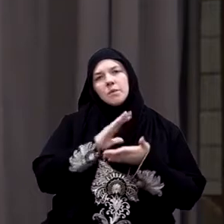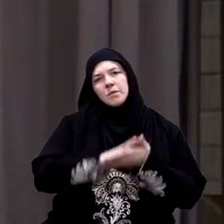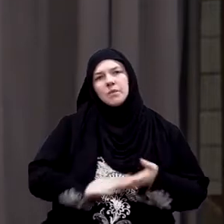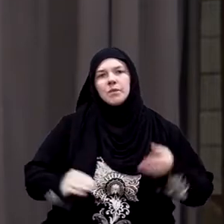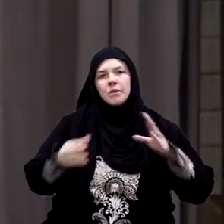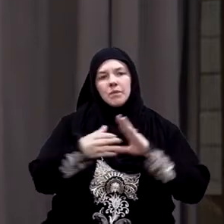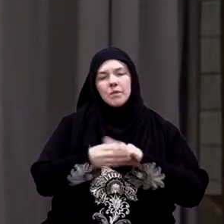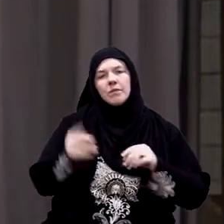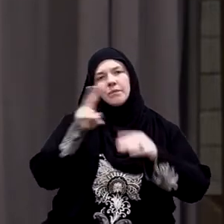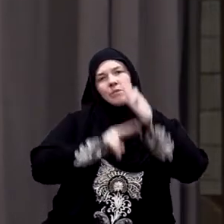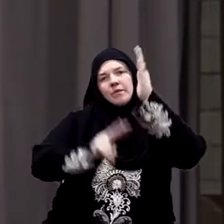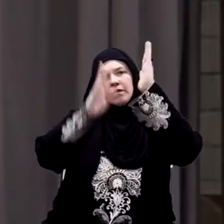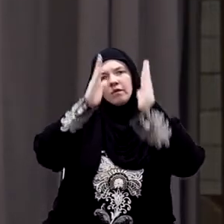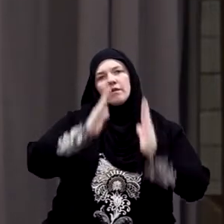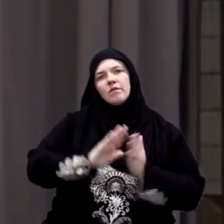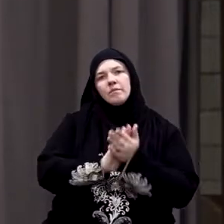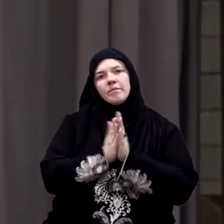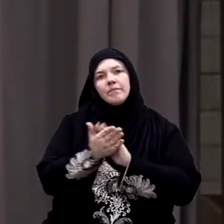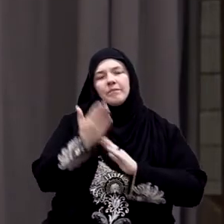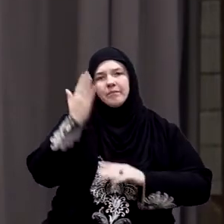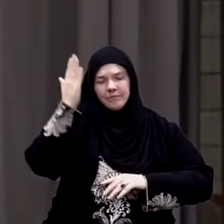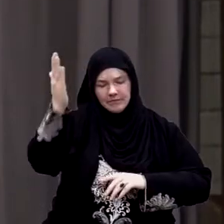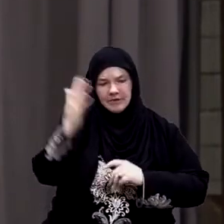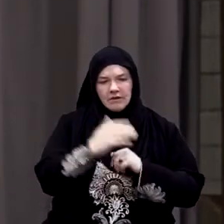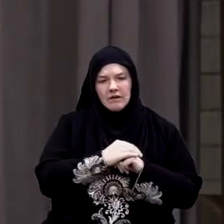of the Prophet sallallahu alaihi wasallam